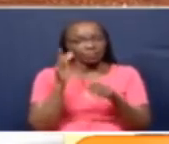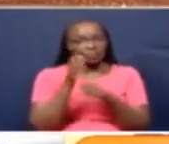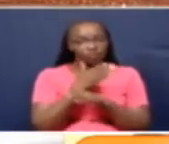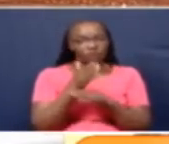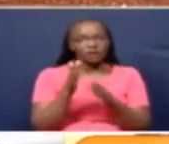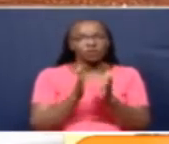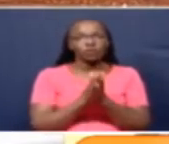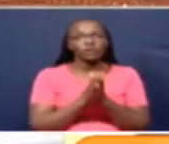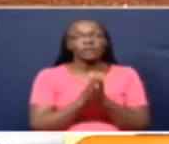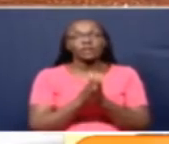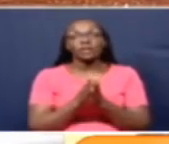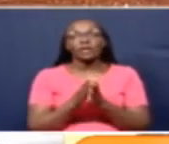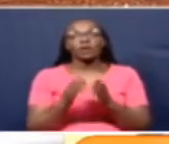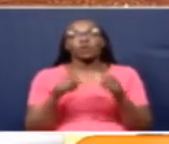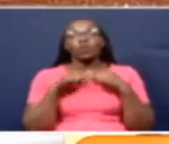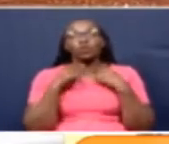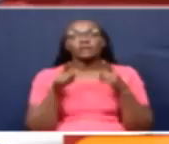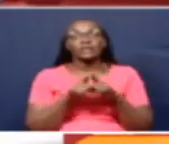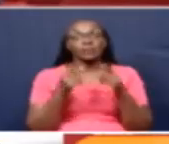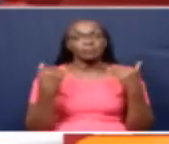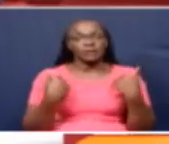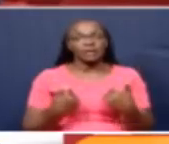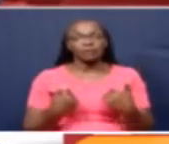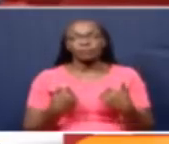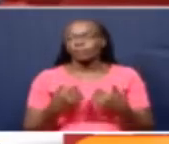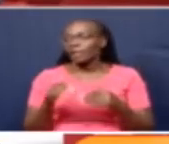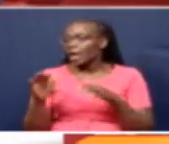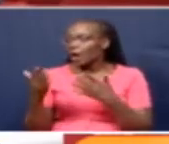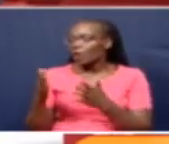me. What was he like? Huh? What was he like, Tom?